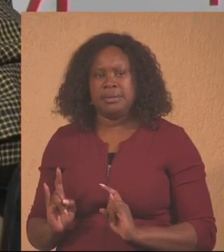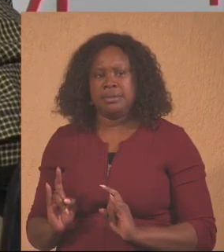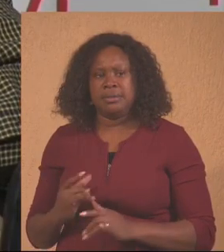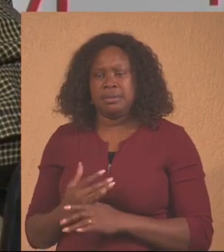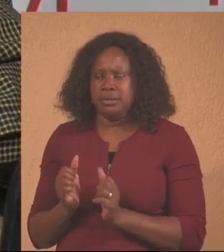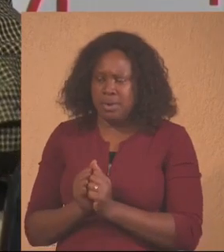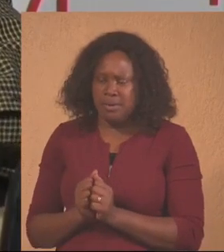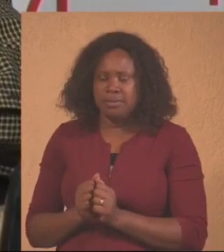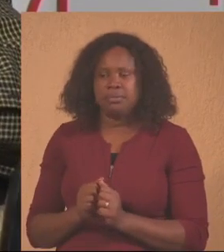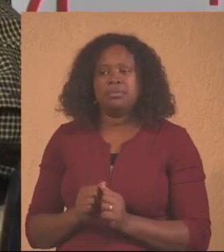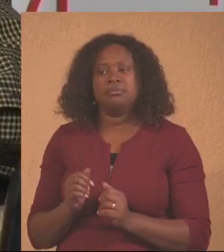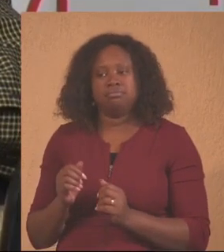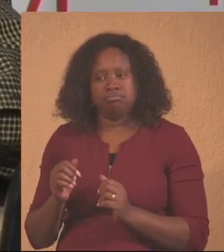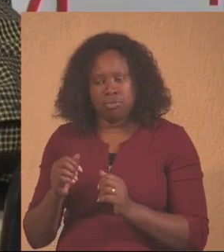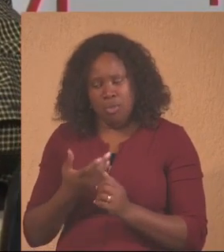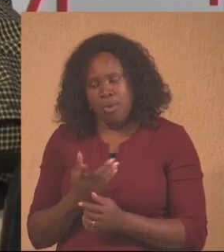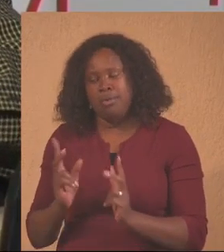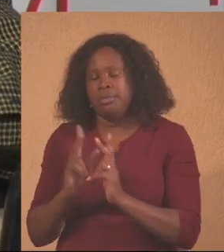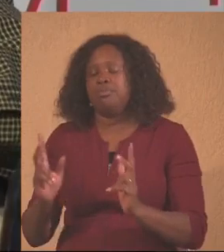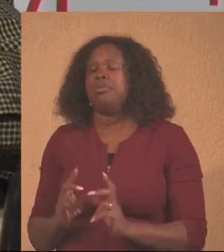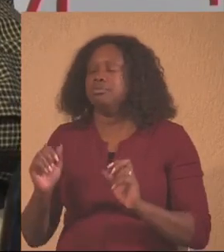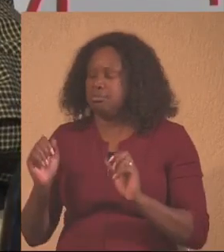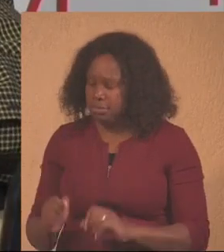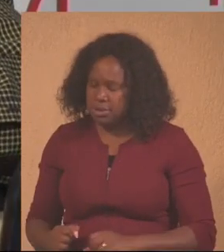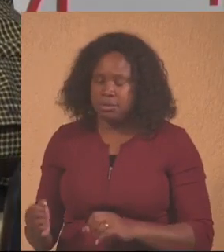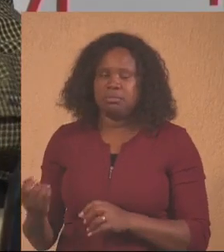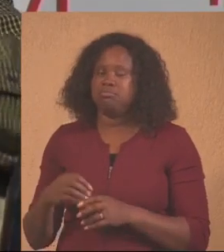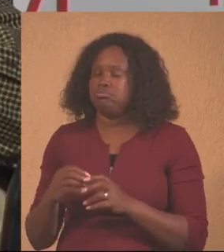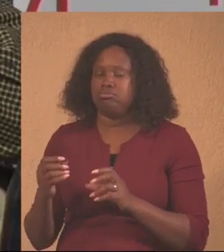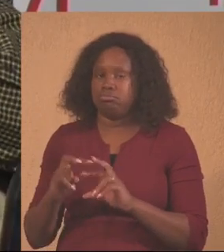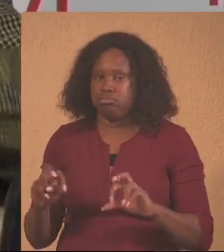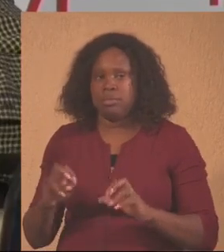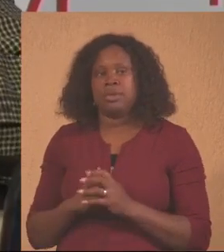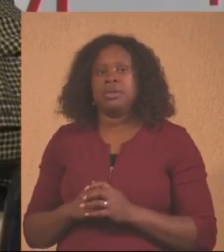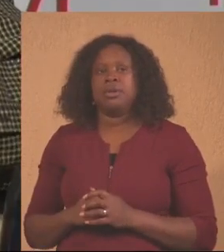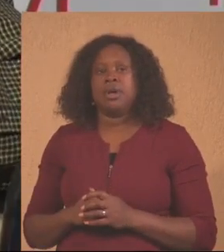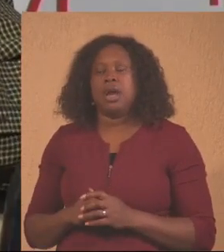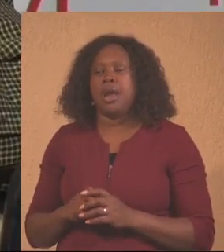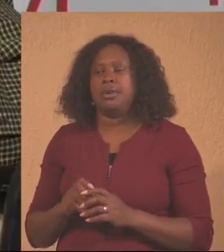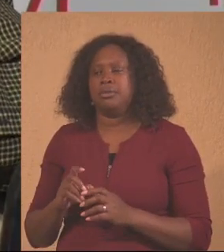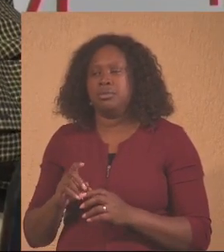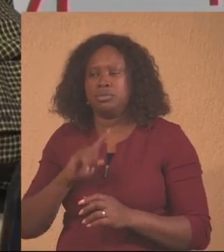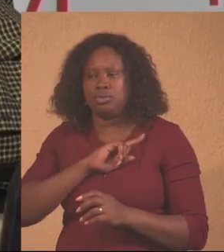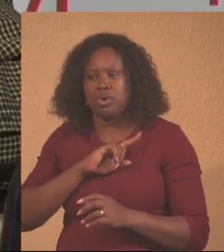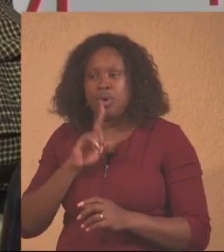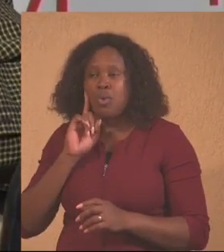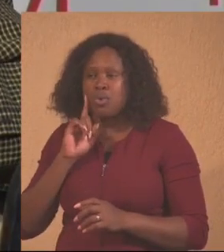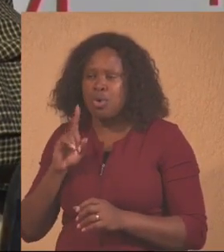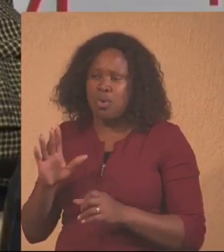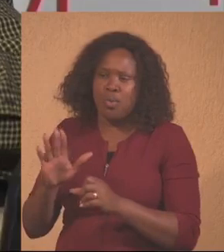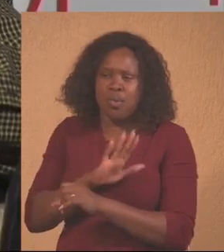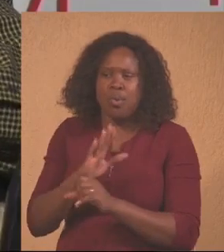In fact, to ensure that control and total prevention is achieved,